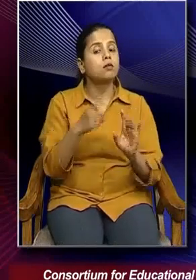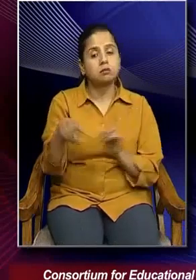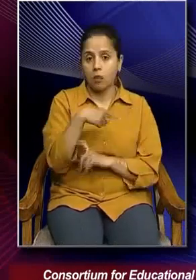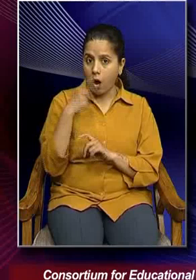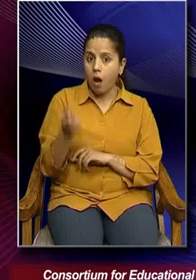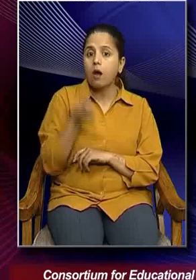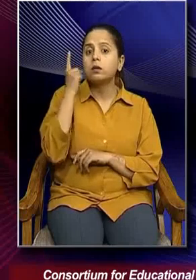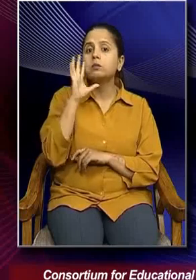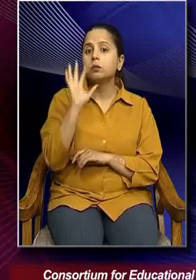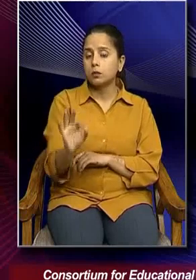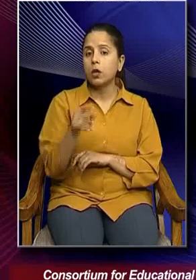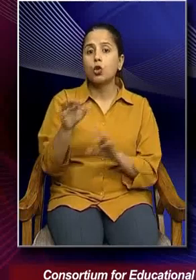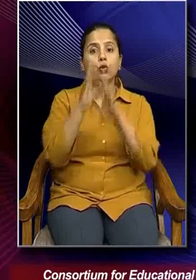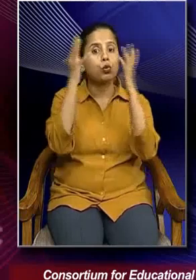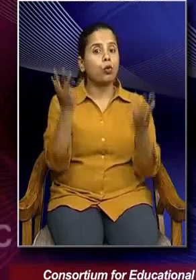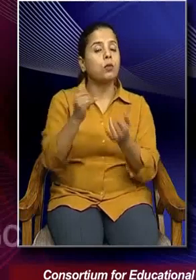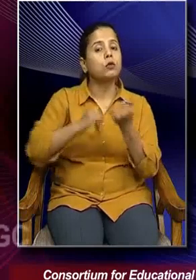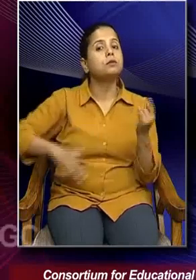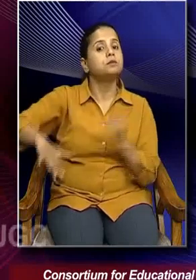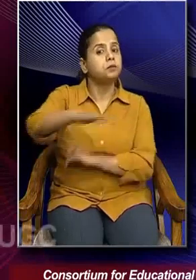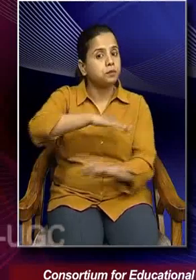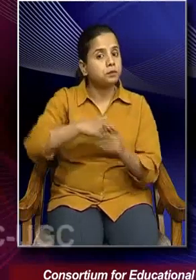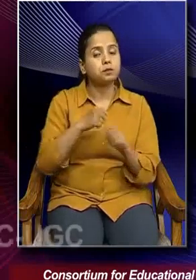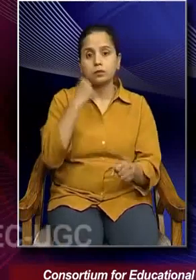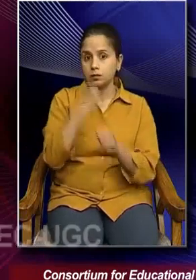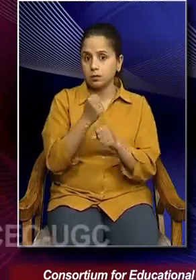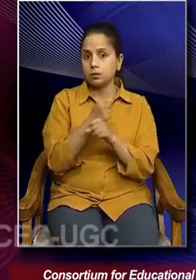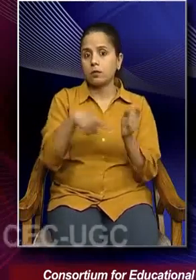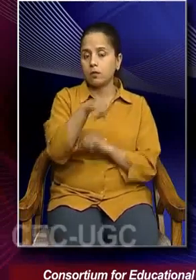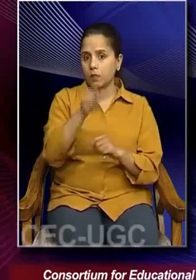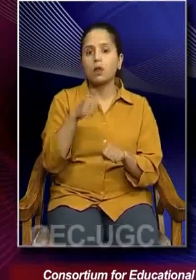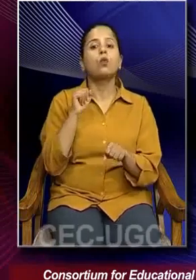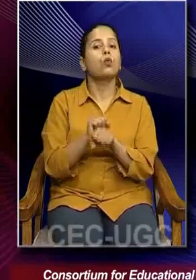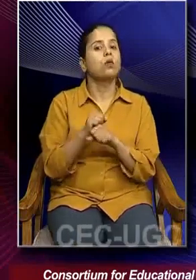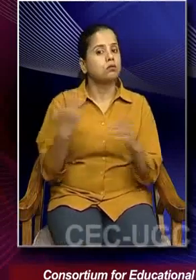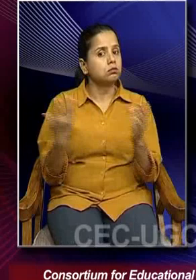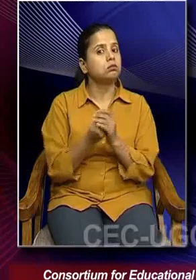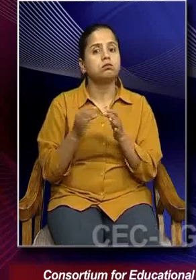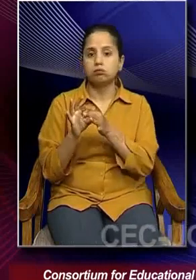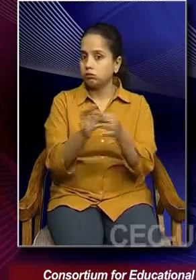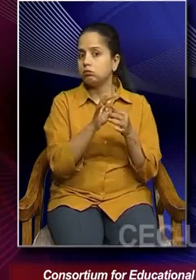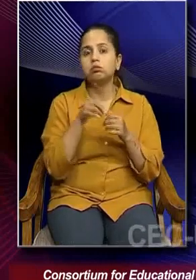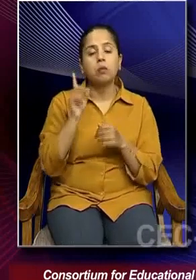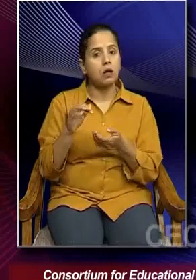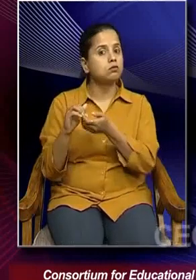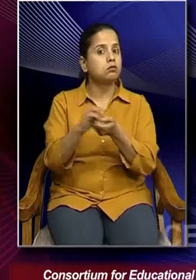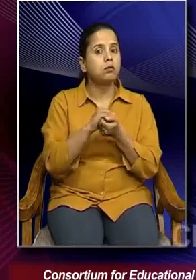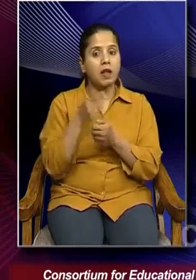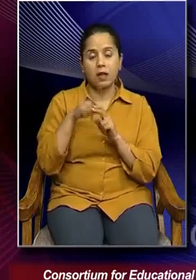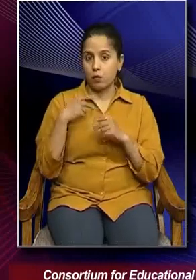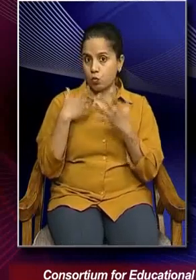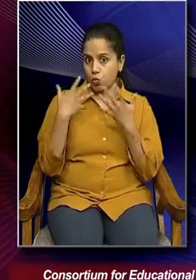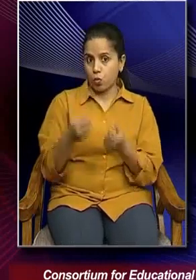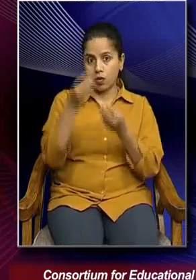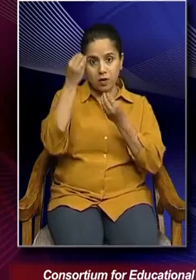understand that the global society and the governments needs to work together in a partnership if we have to deliver